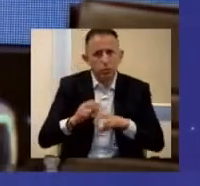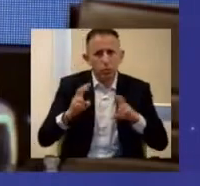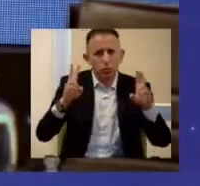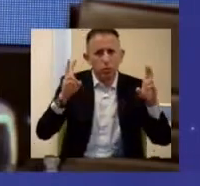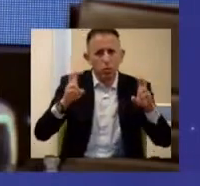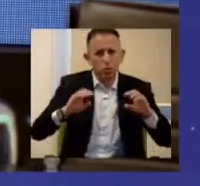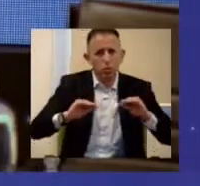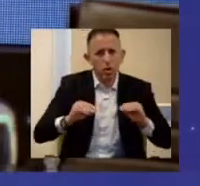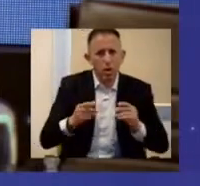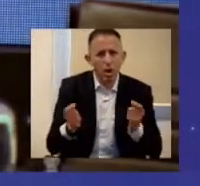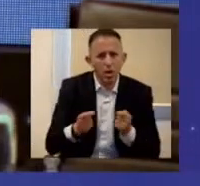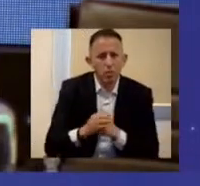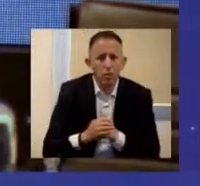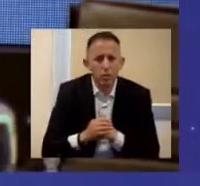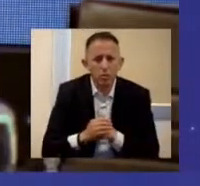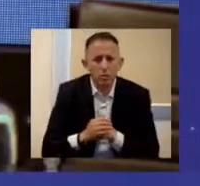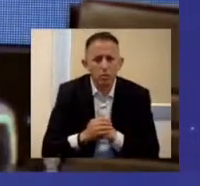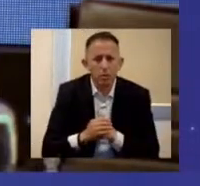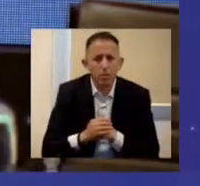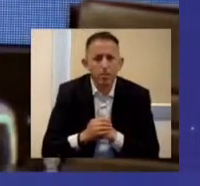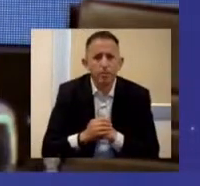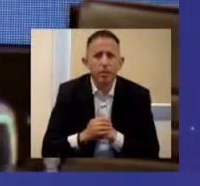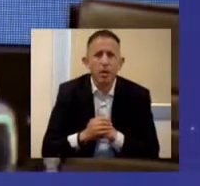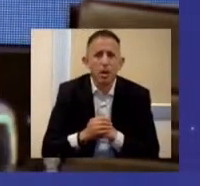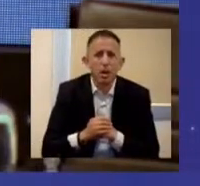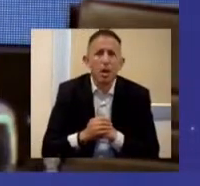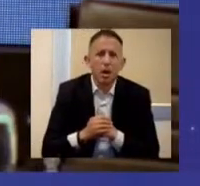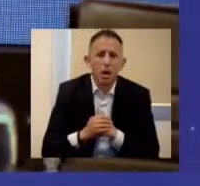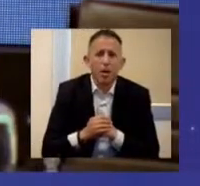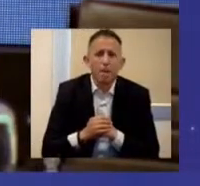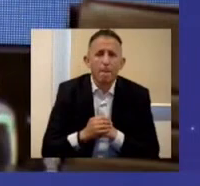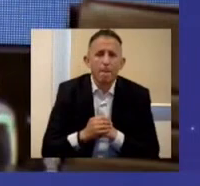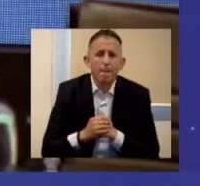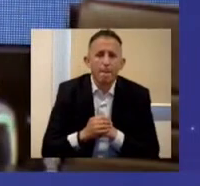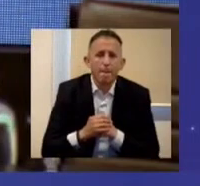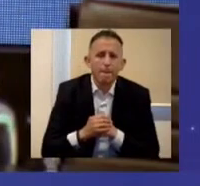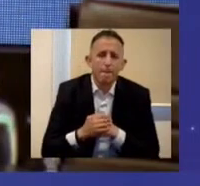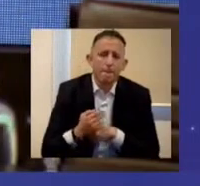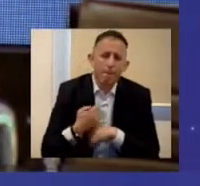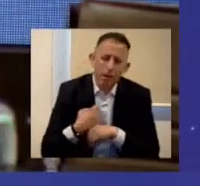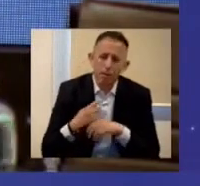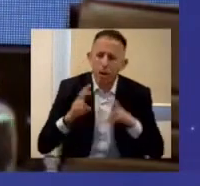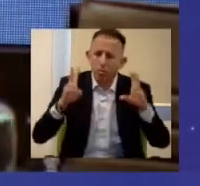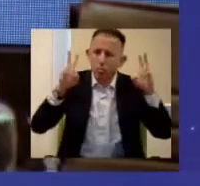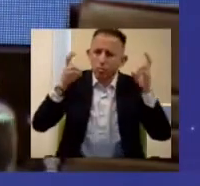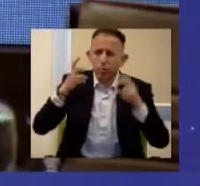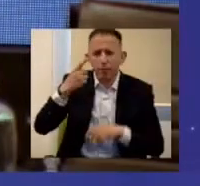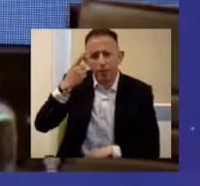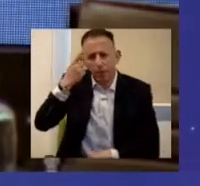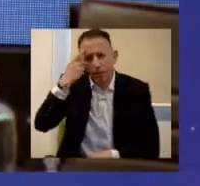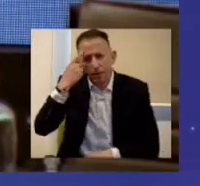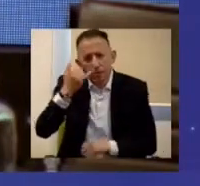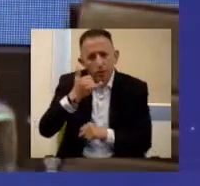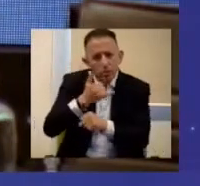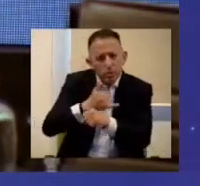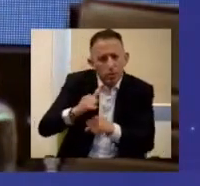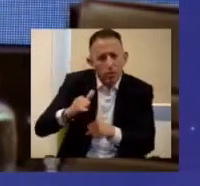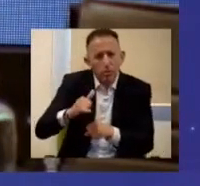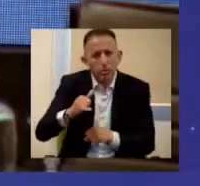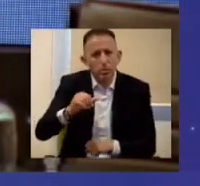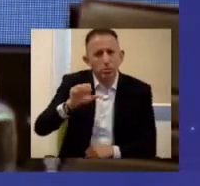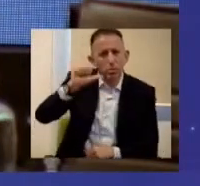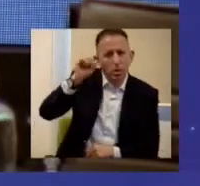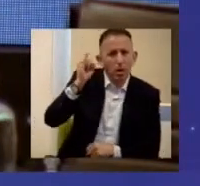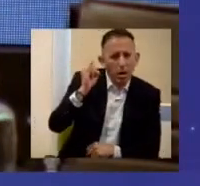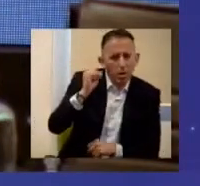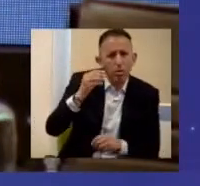members have agreed to organize the seminar on artificial intelligence and education. And as you know, the